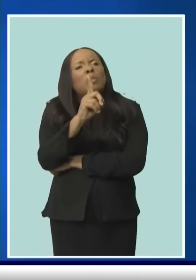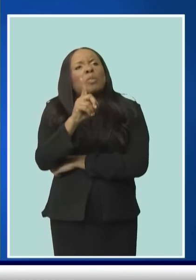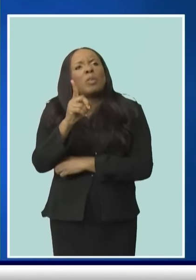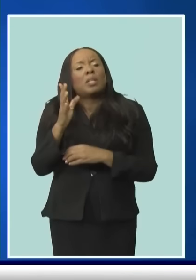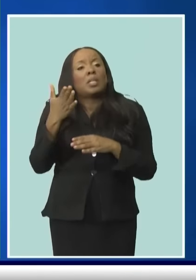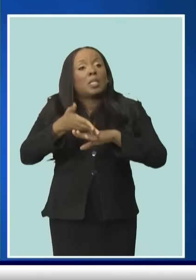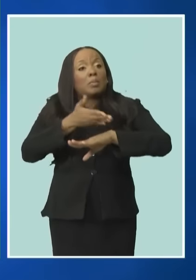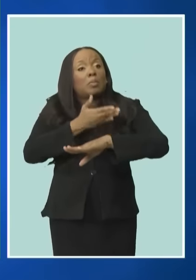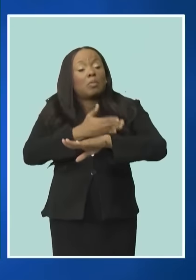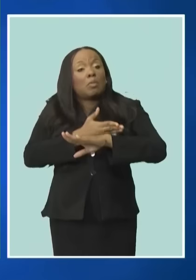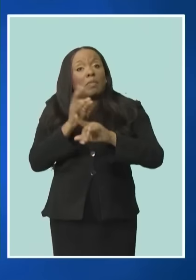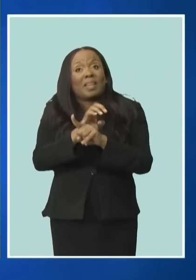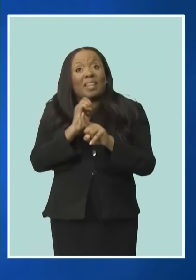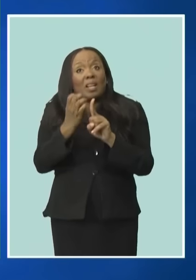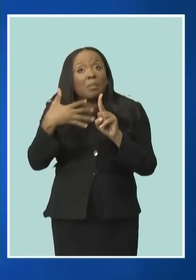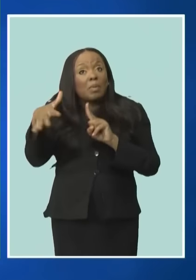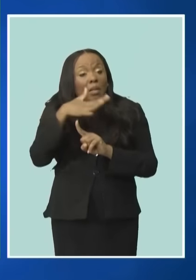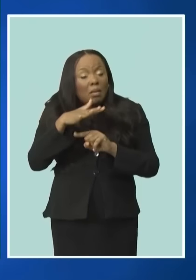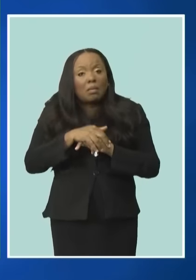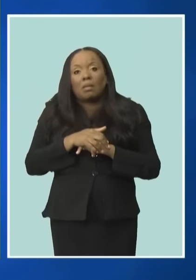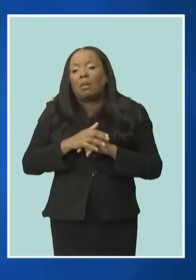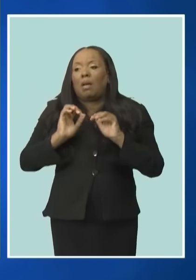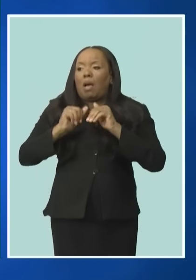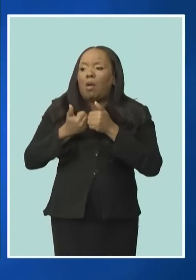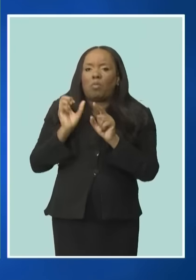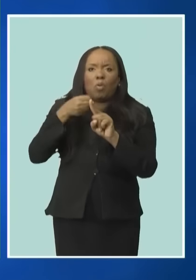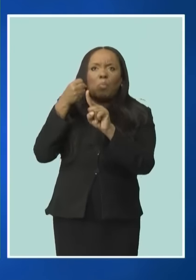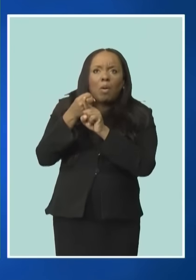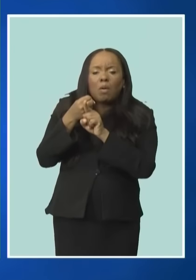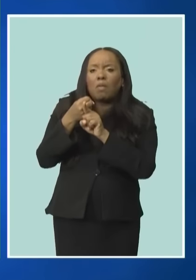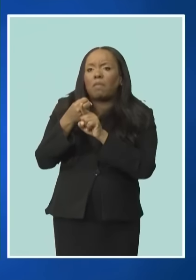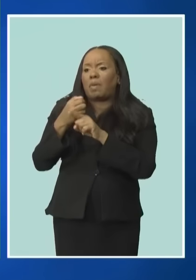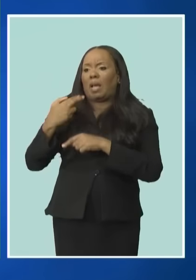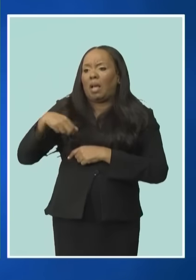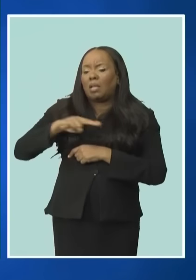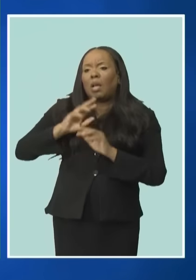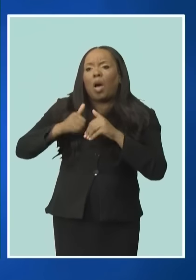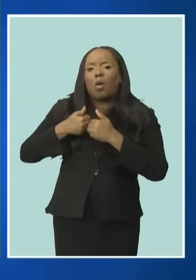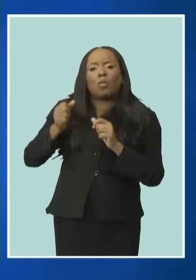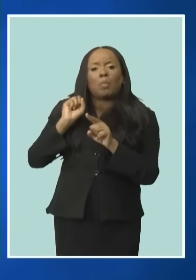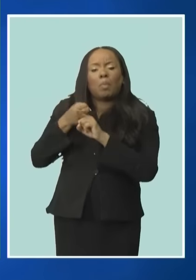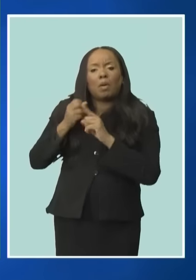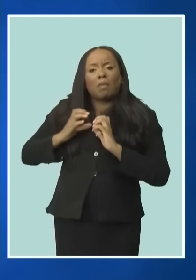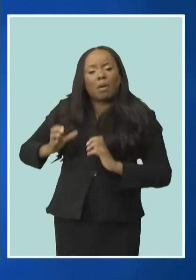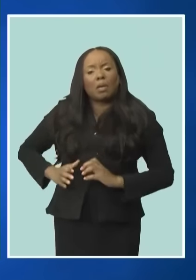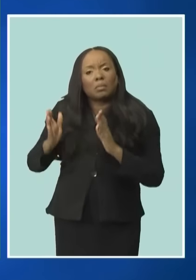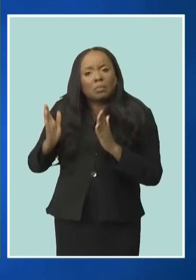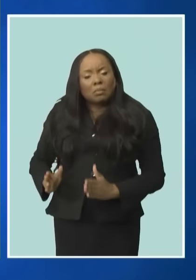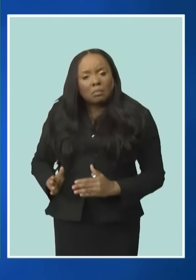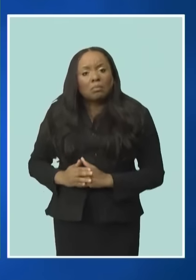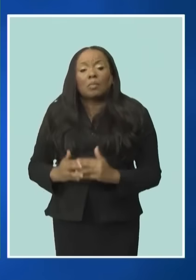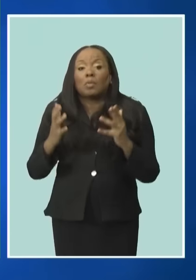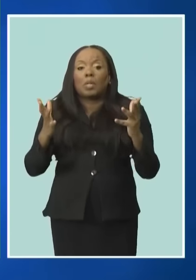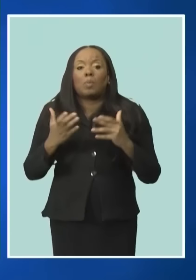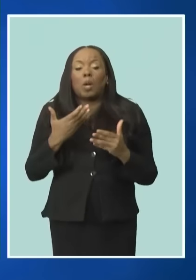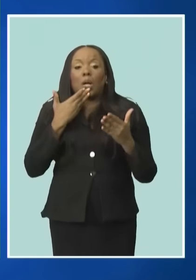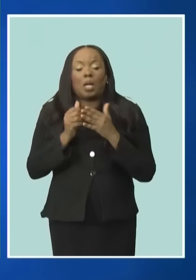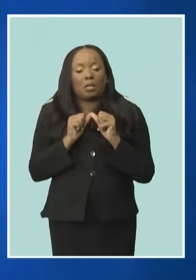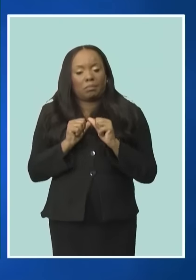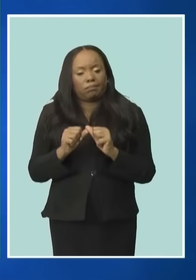their emissions before we put them in our portfolio? That's what sustainable investment involves.